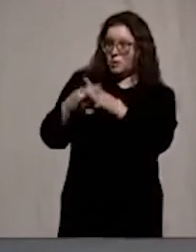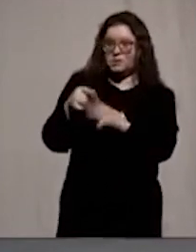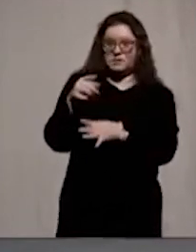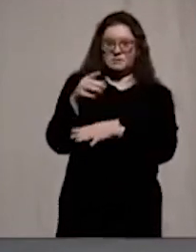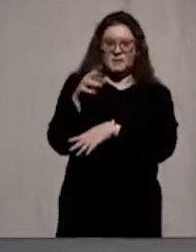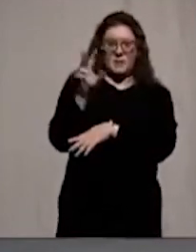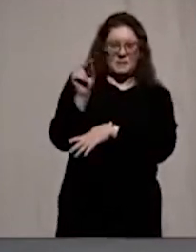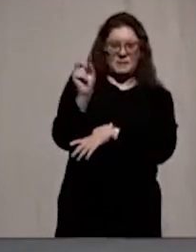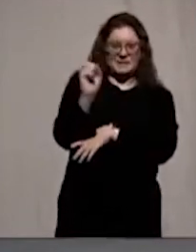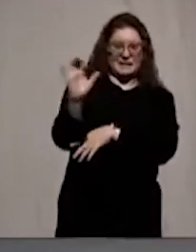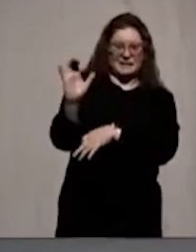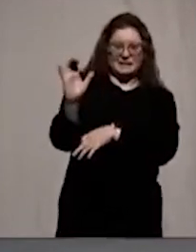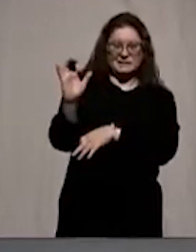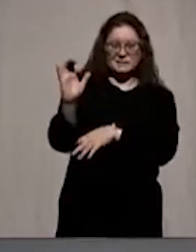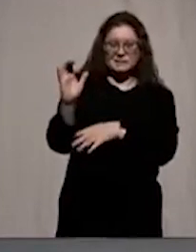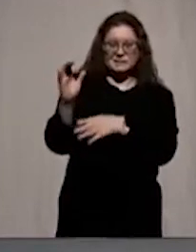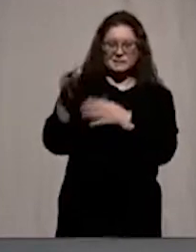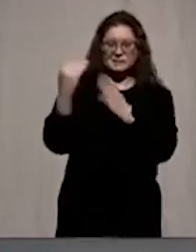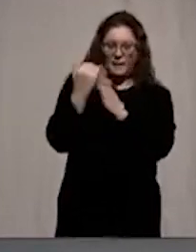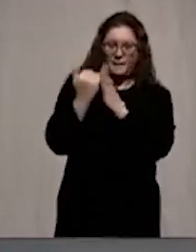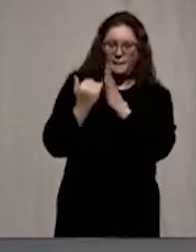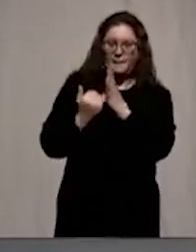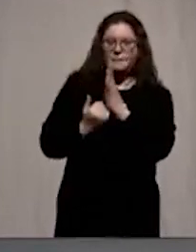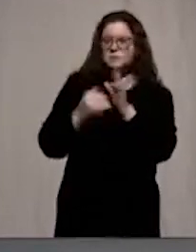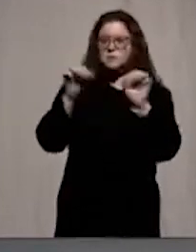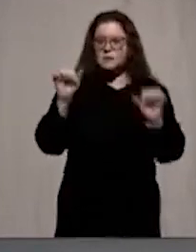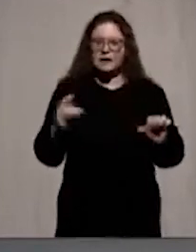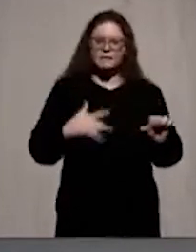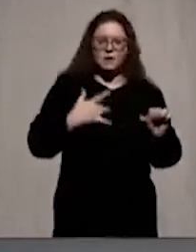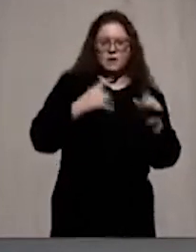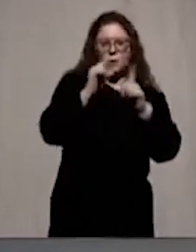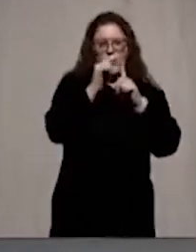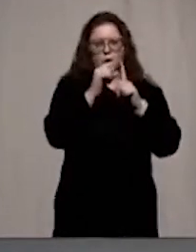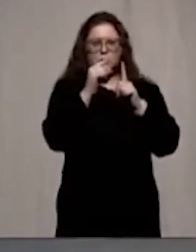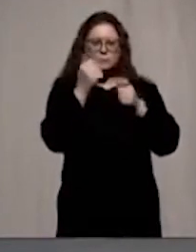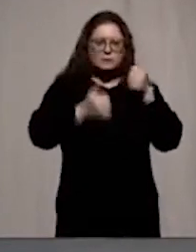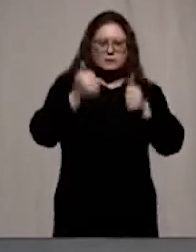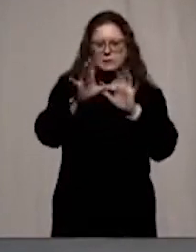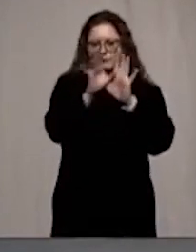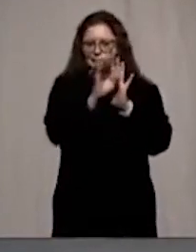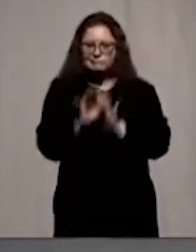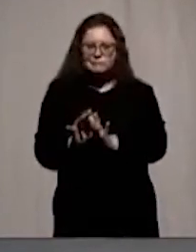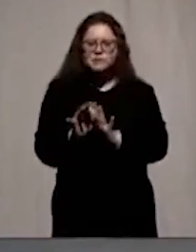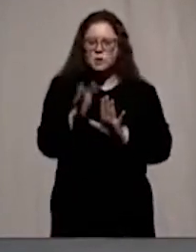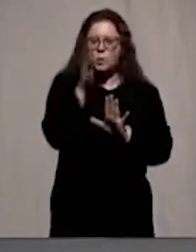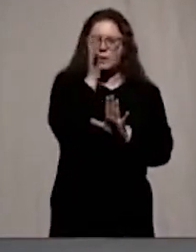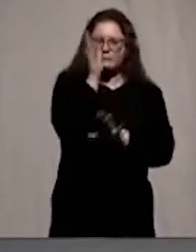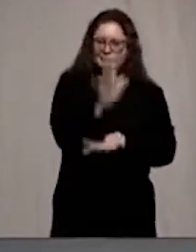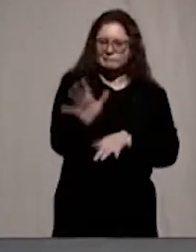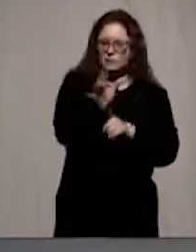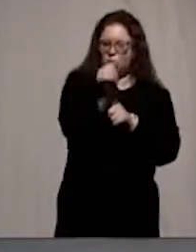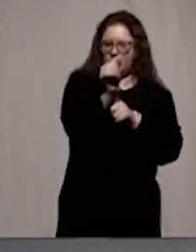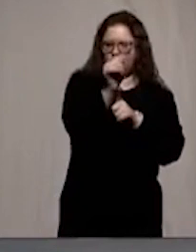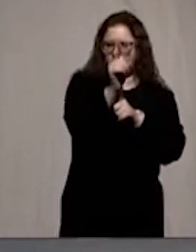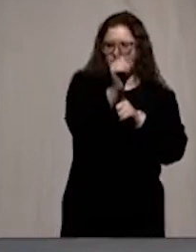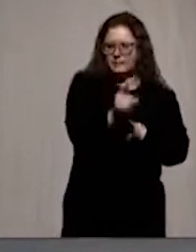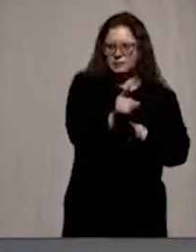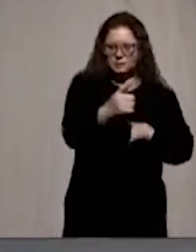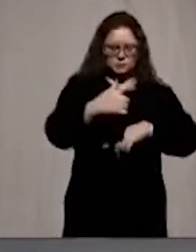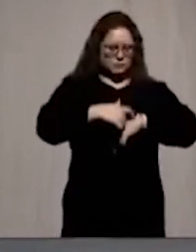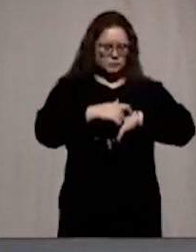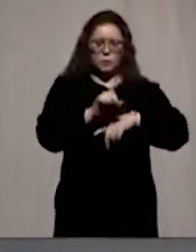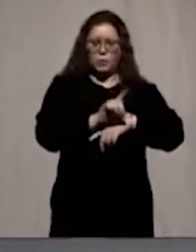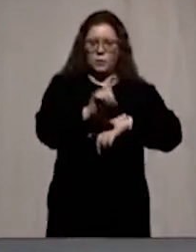of just so you can get that feel of like the words and whatnot. Yep. So yeah, I'll give you guys a minute. It's 1:30